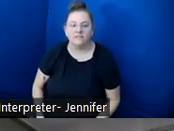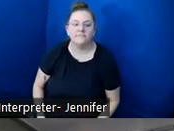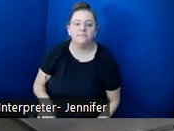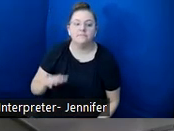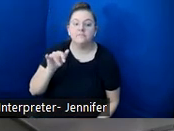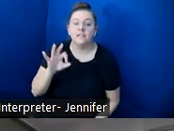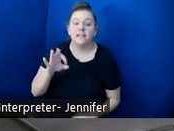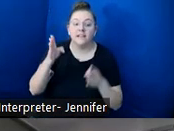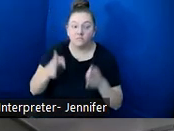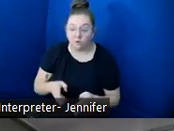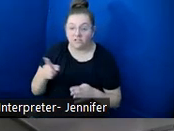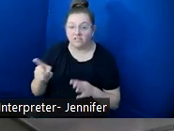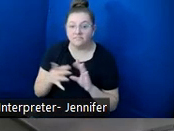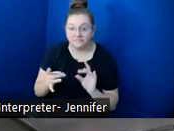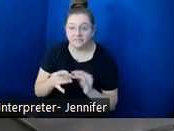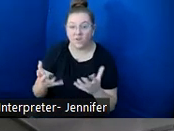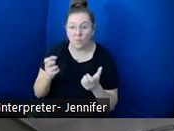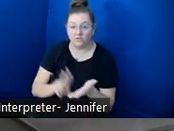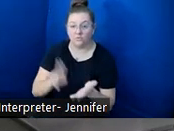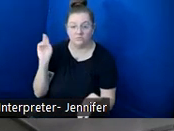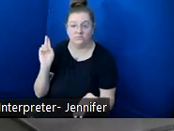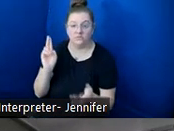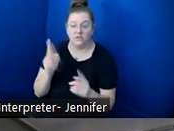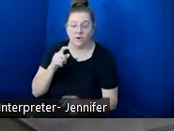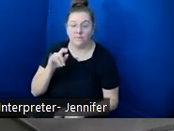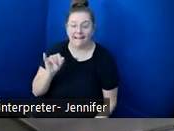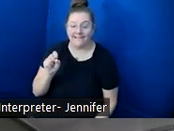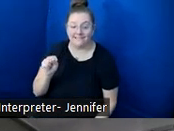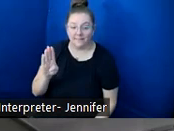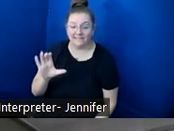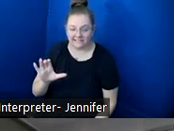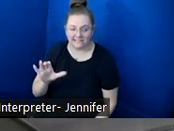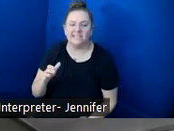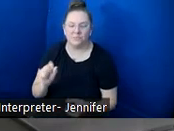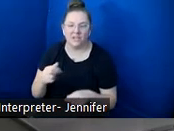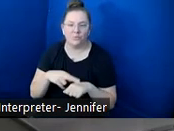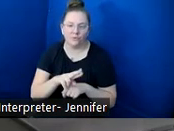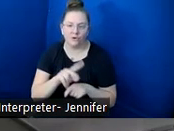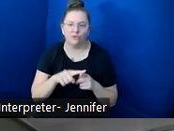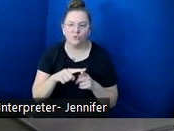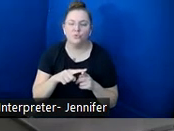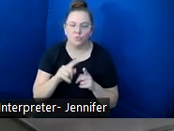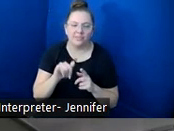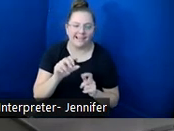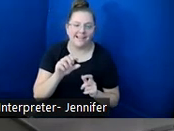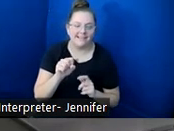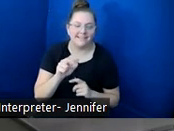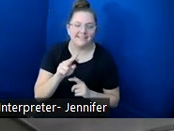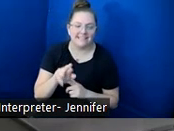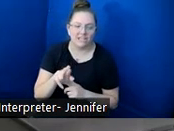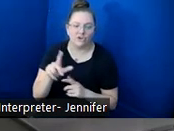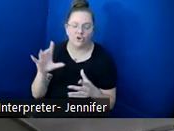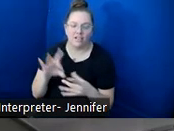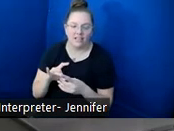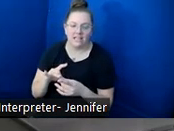person says that they want to disenroll from the ISNBC, we can refer them to the senior linkage line or Medicare.gov